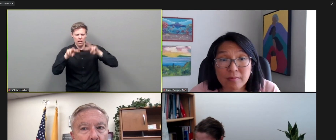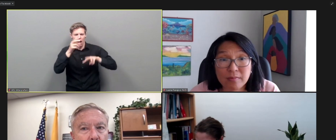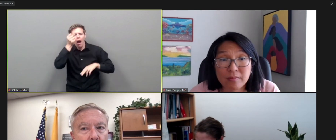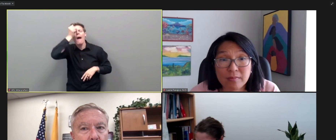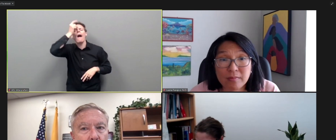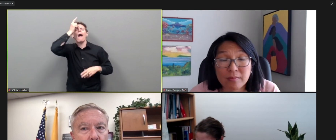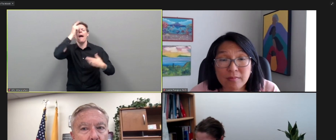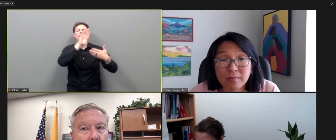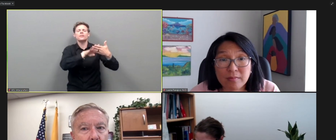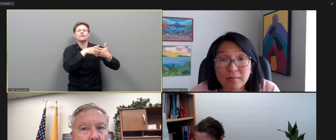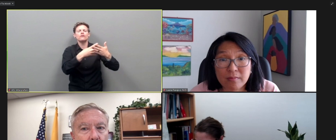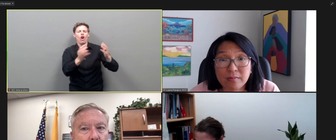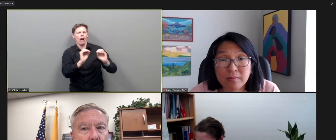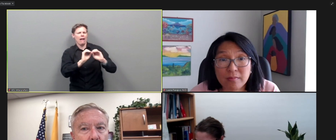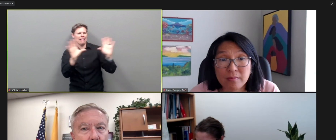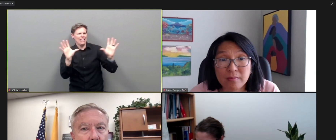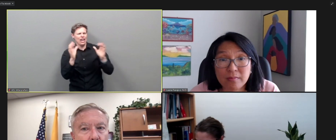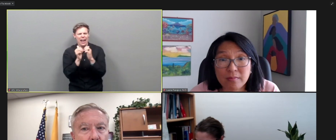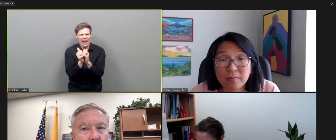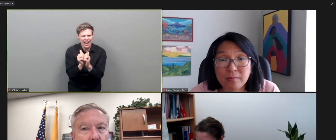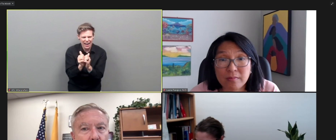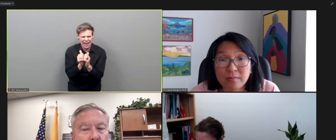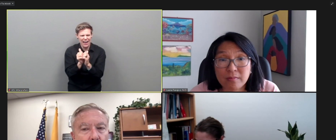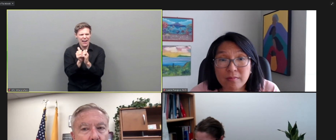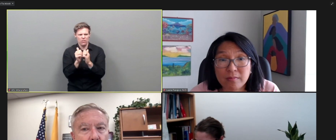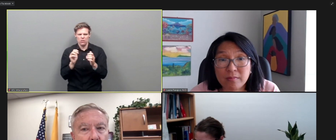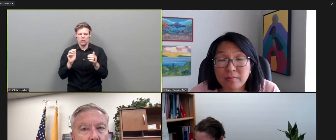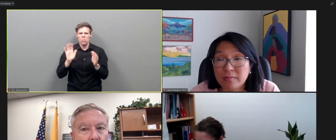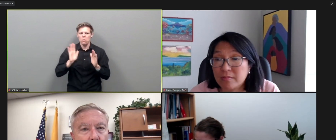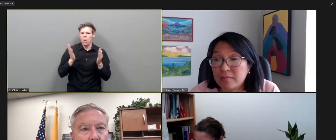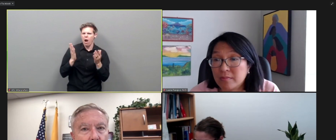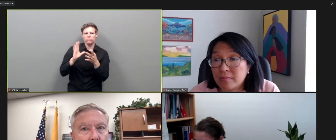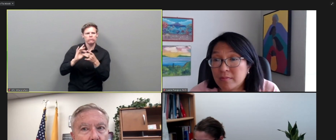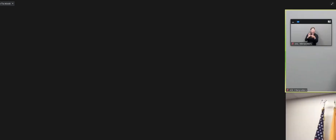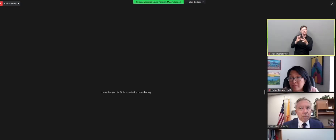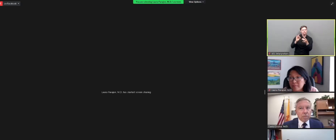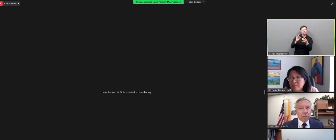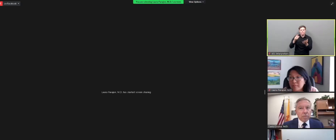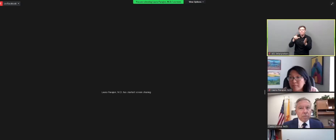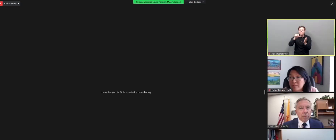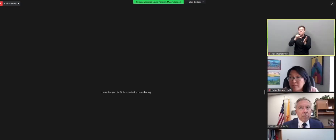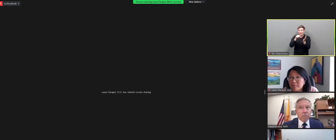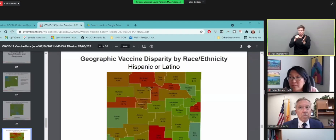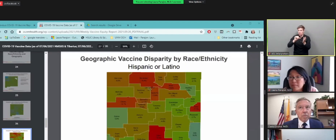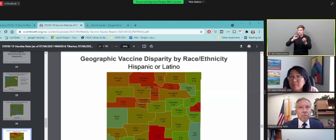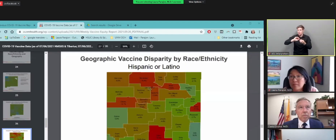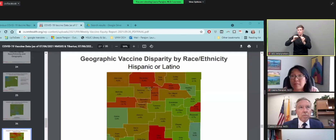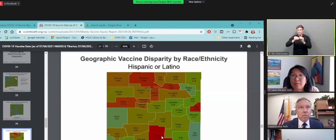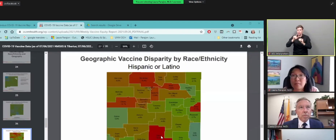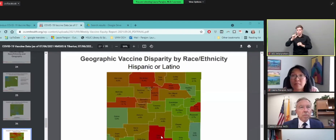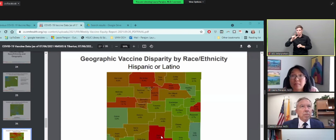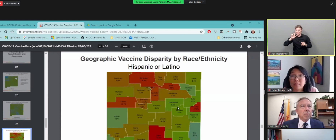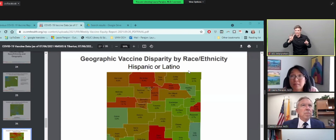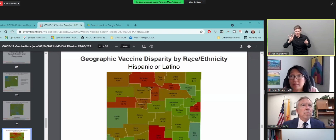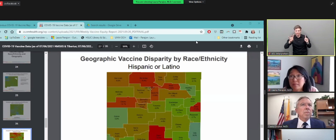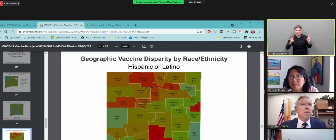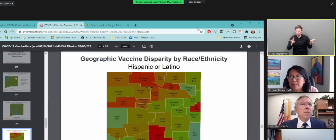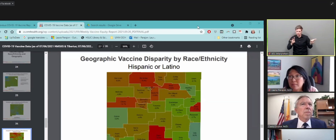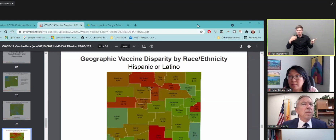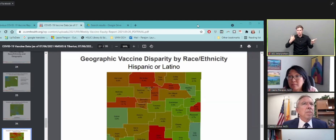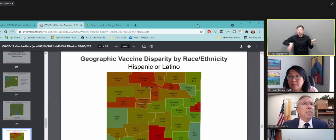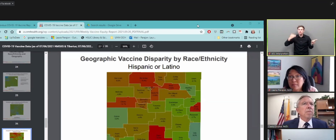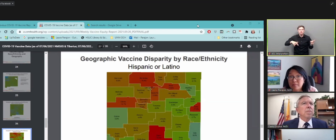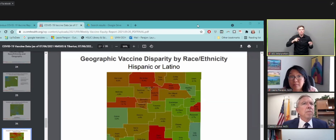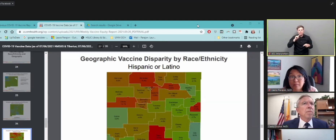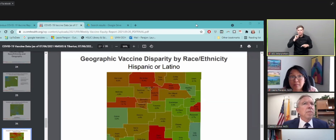maybe comment on particular the chart on page 27. It looks like there was a significant change in the last week over the